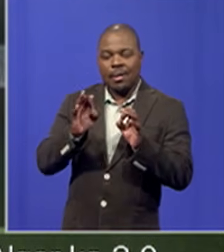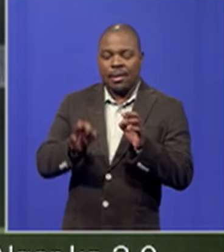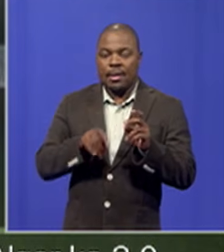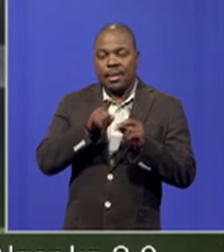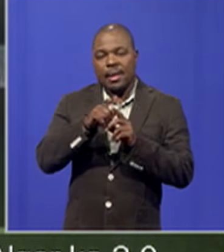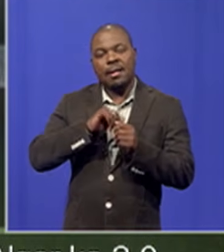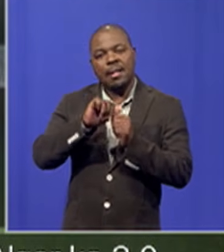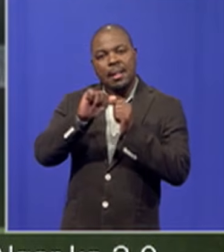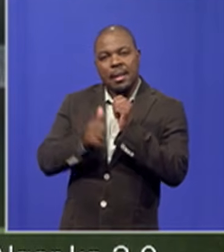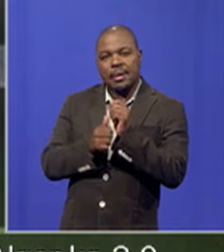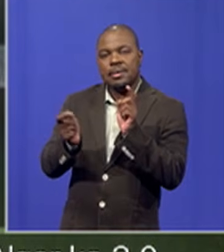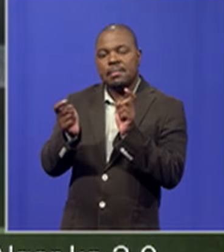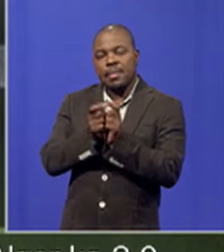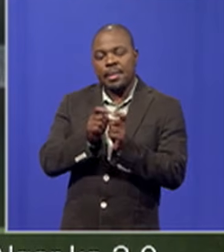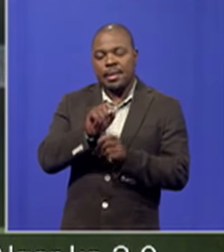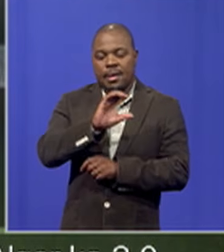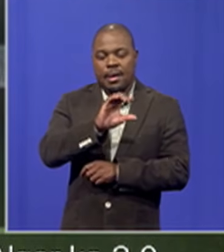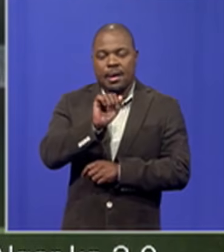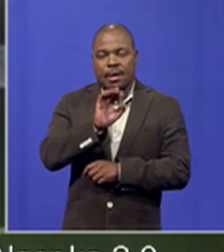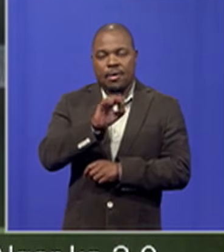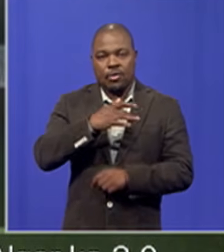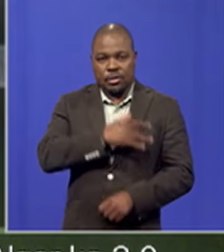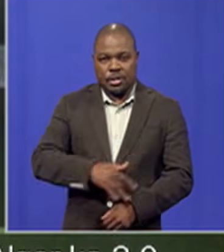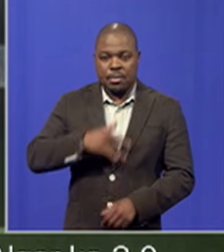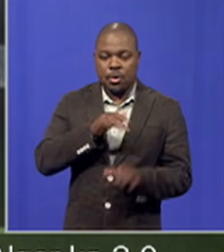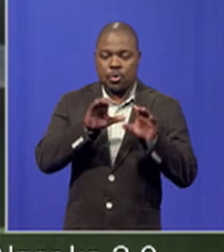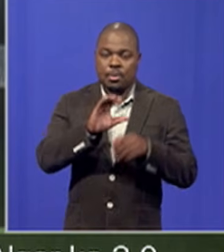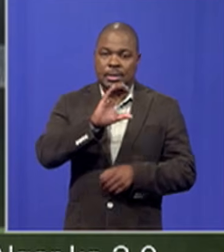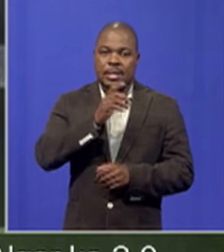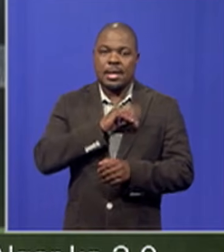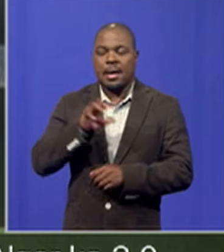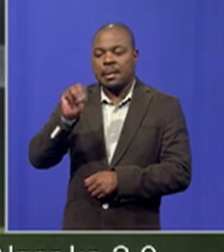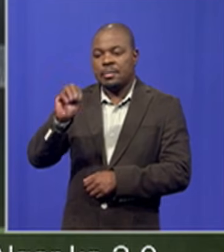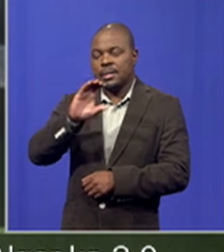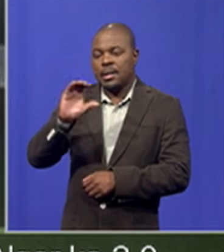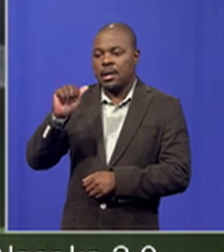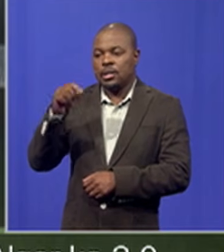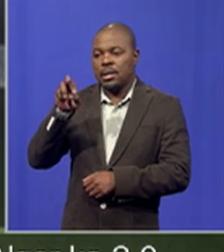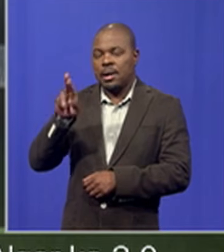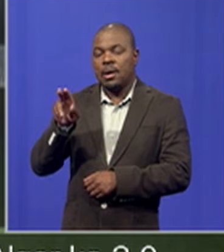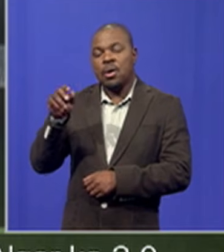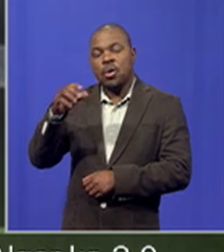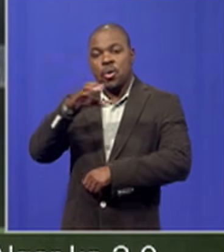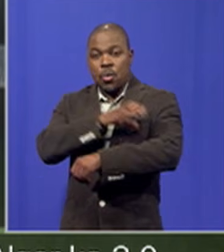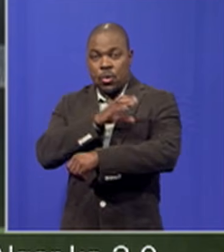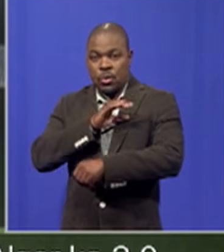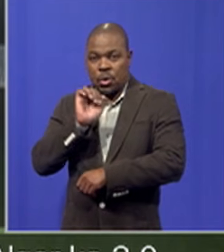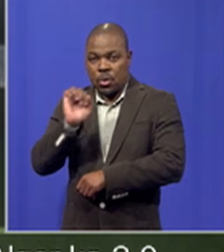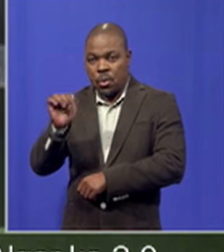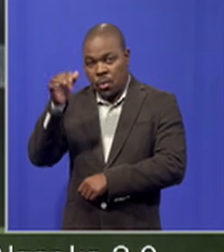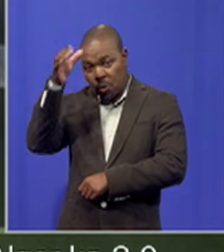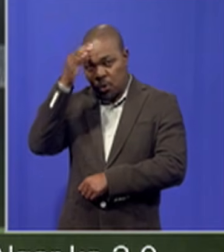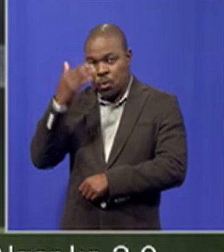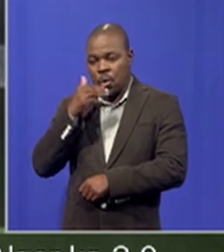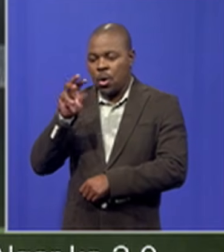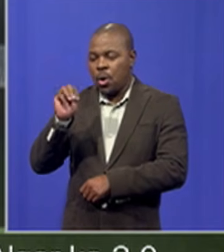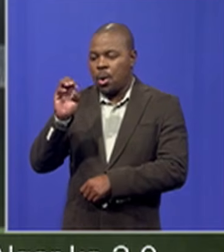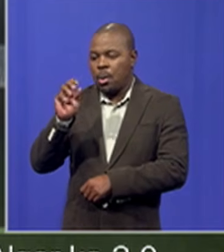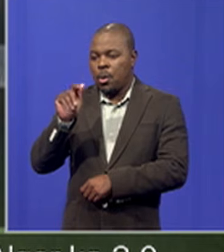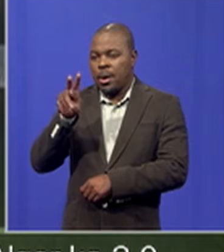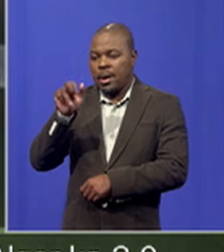bone ya mafelelo ya CAF Championship ya Group C kgatlhanong le MC Alger ya mohlahli Rulane Mokoena ka Pretoria mathapapeng a